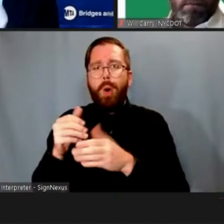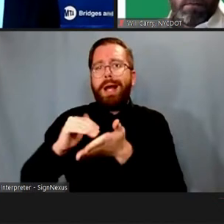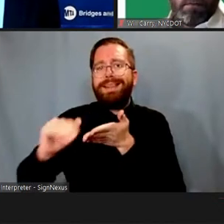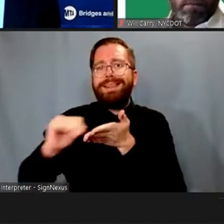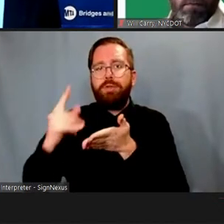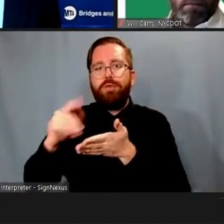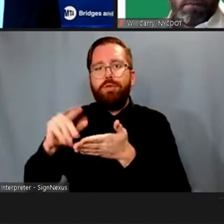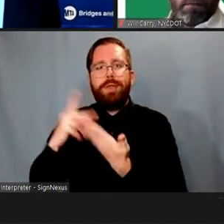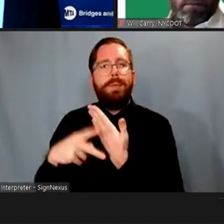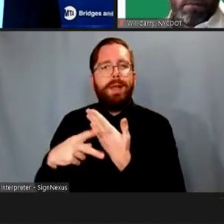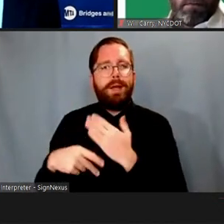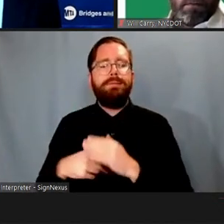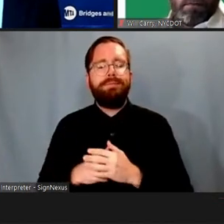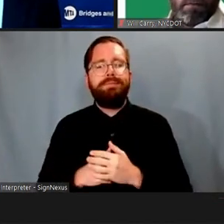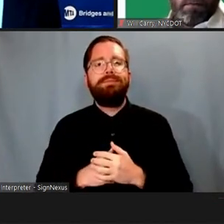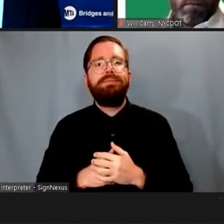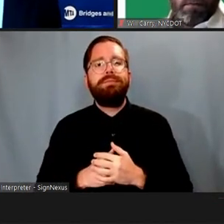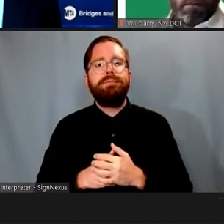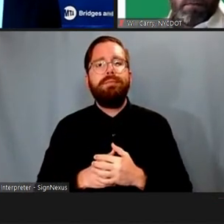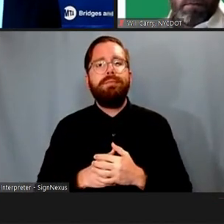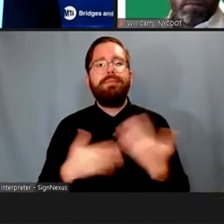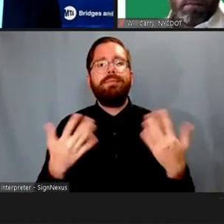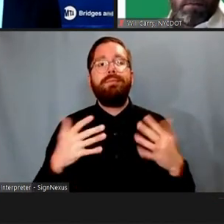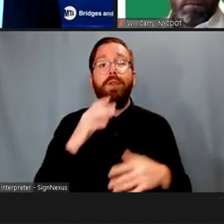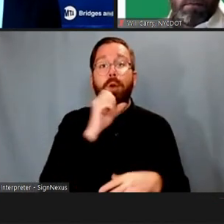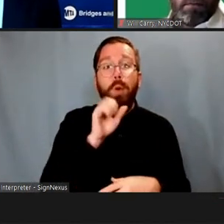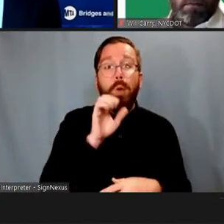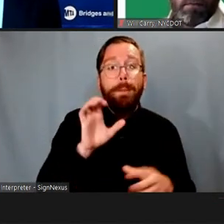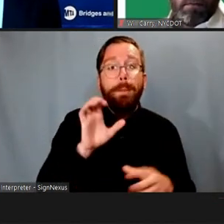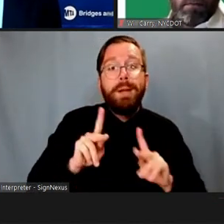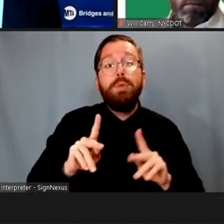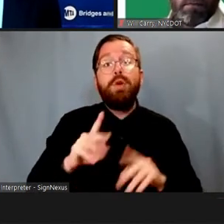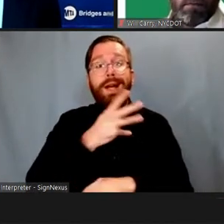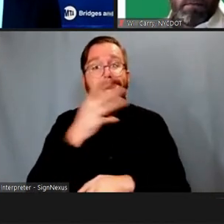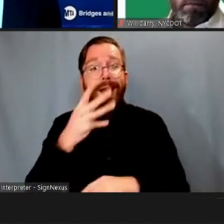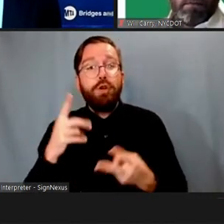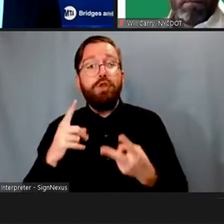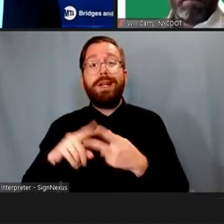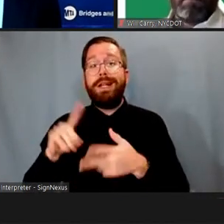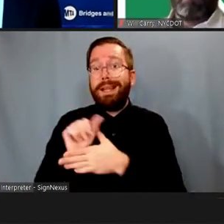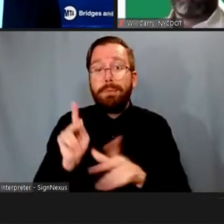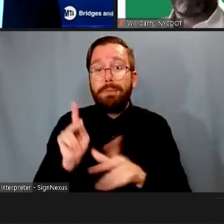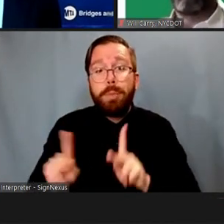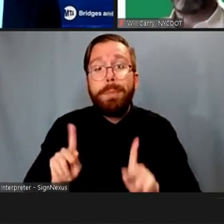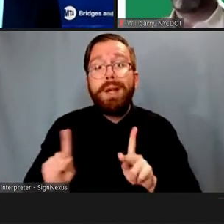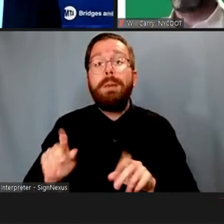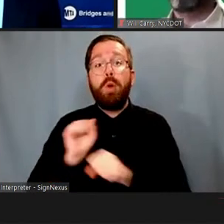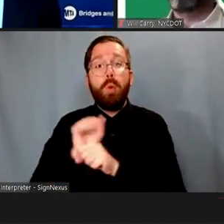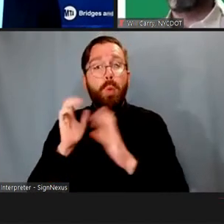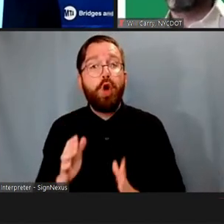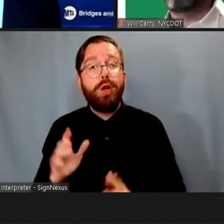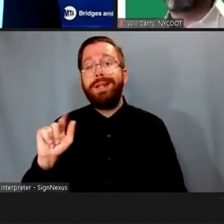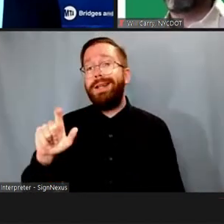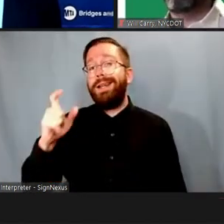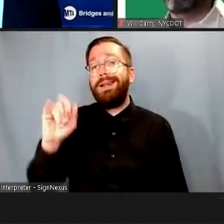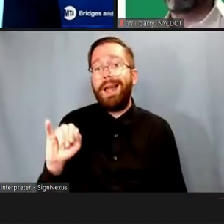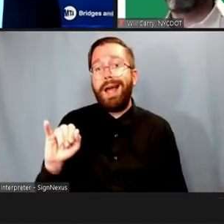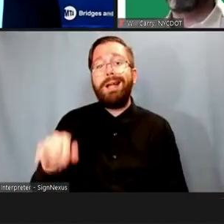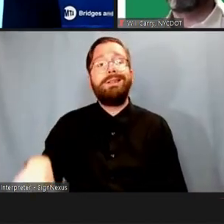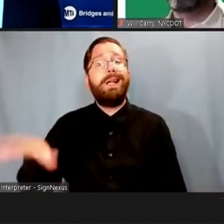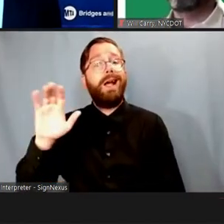as elderly is against this business owners immigrants disabled people caretakers essential workers taxi fh drivers are against